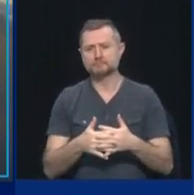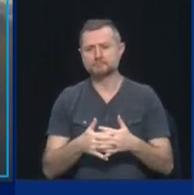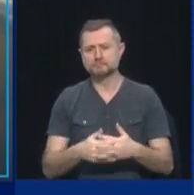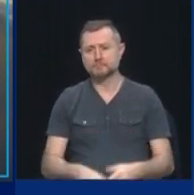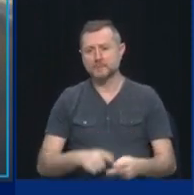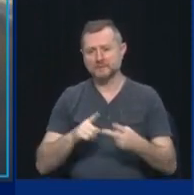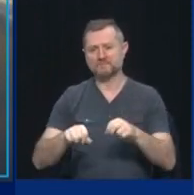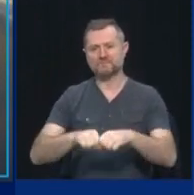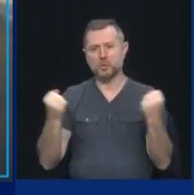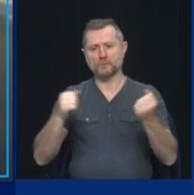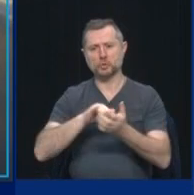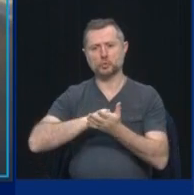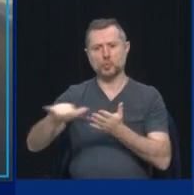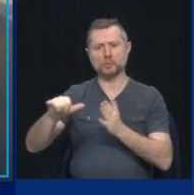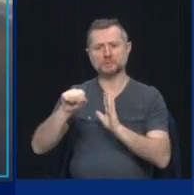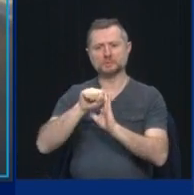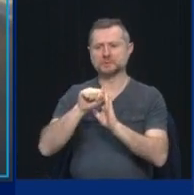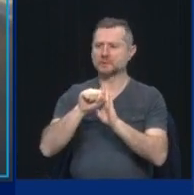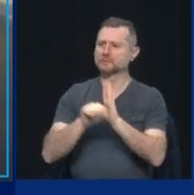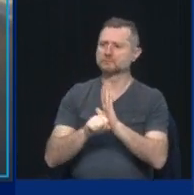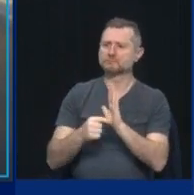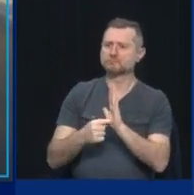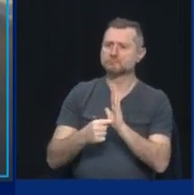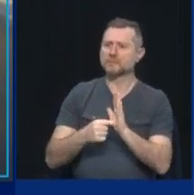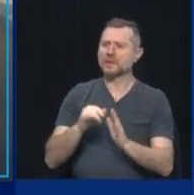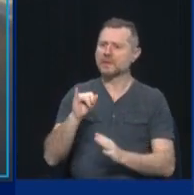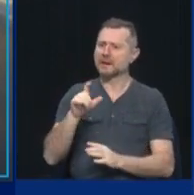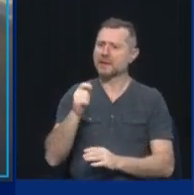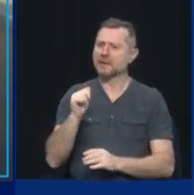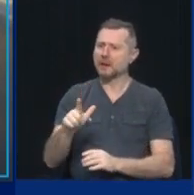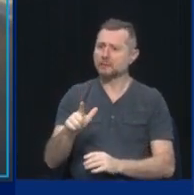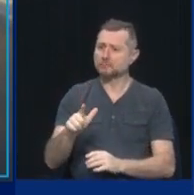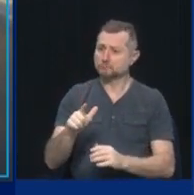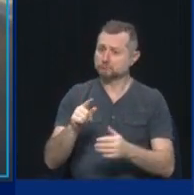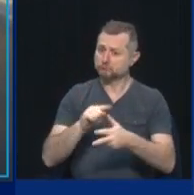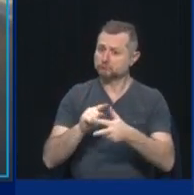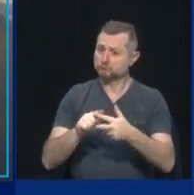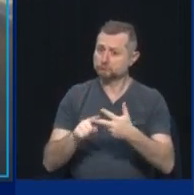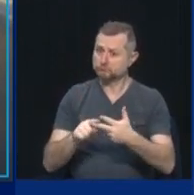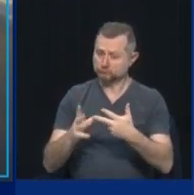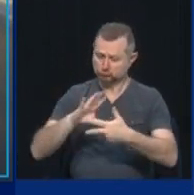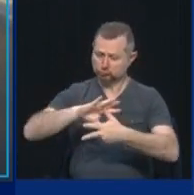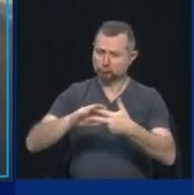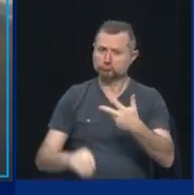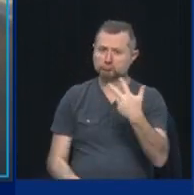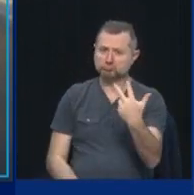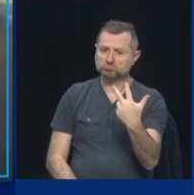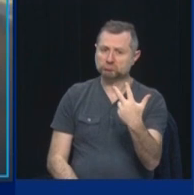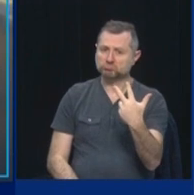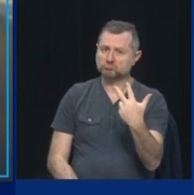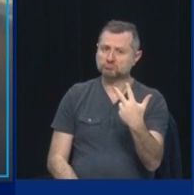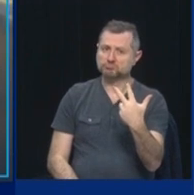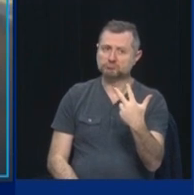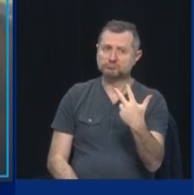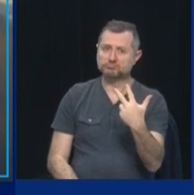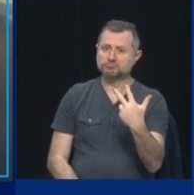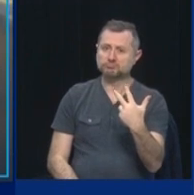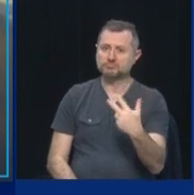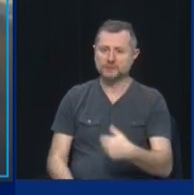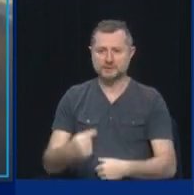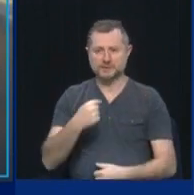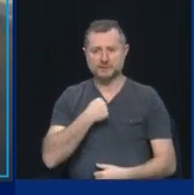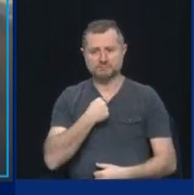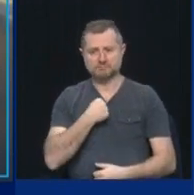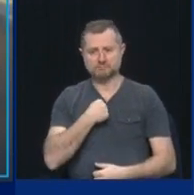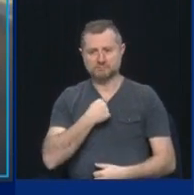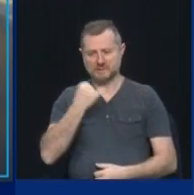illegal. It's all three of the above. I'm an